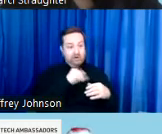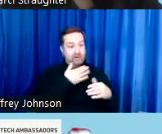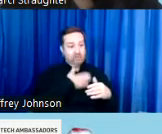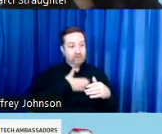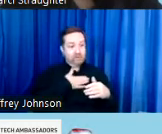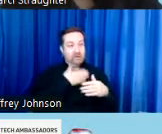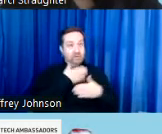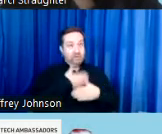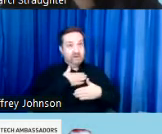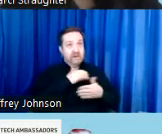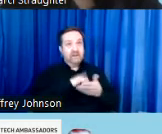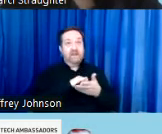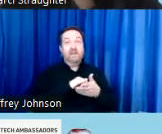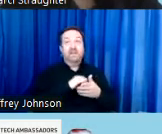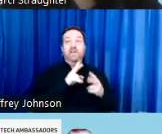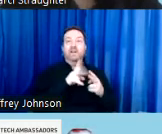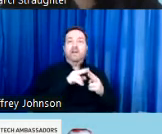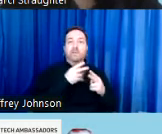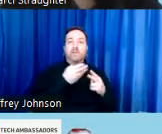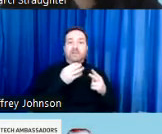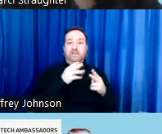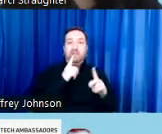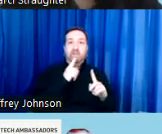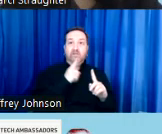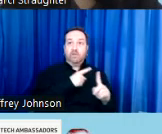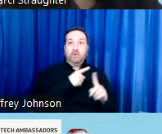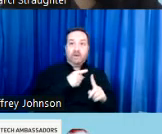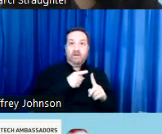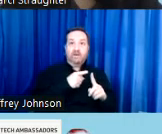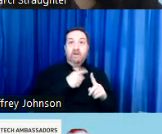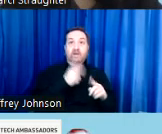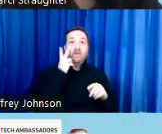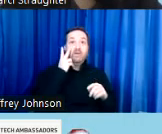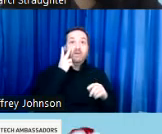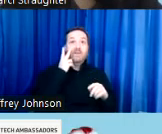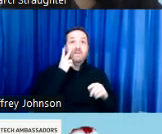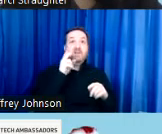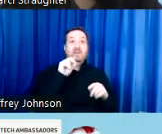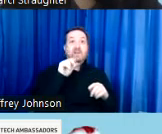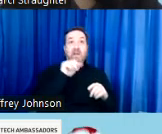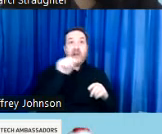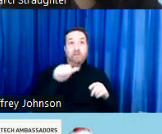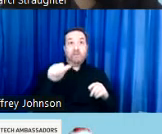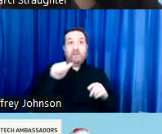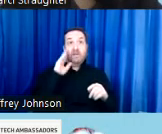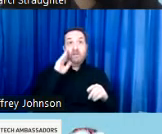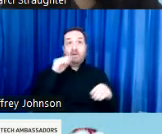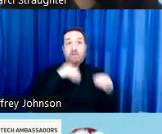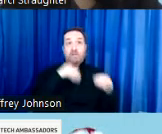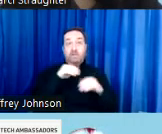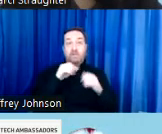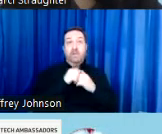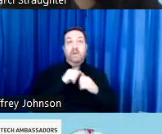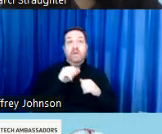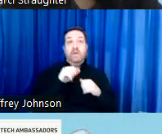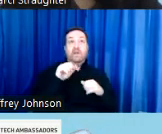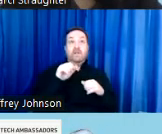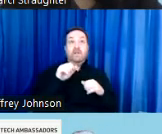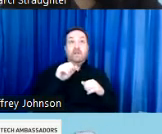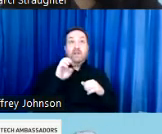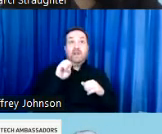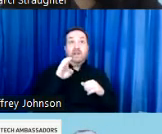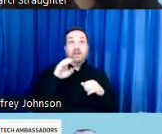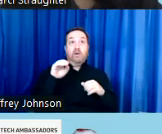out here is that one, you can see that Amazon will package this with the Echo Show 5 that I mentioned a minute